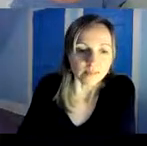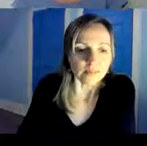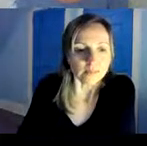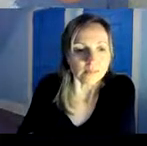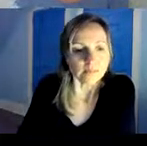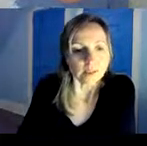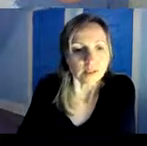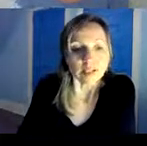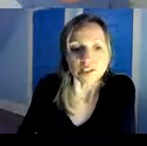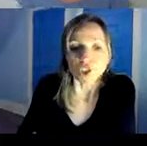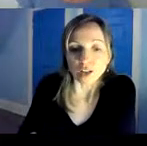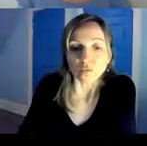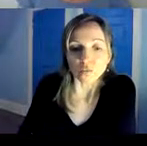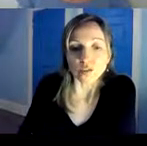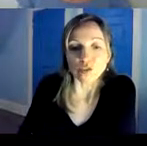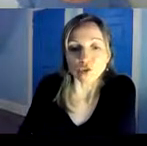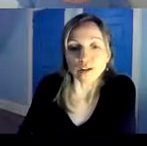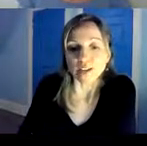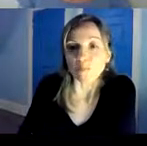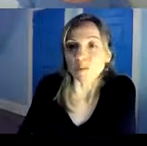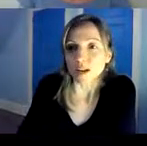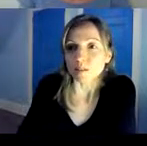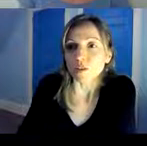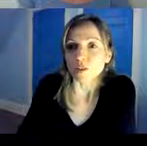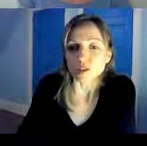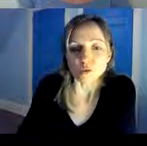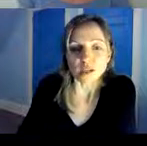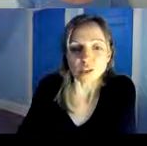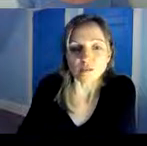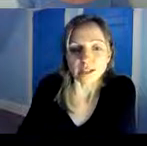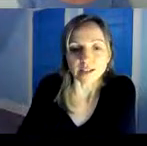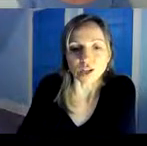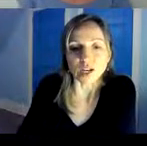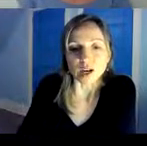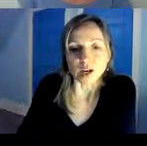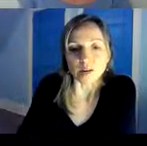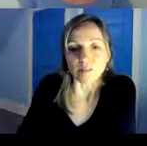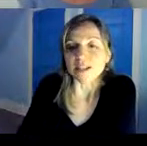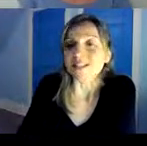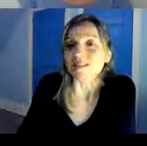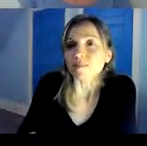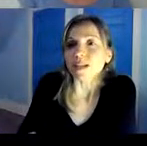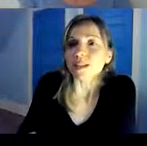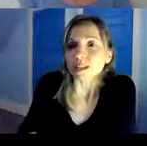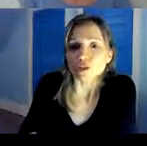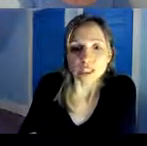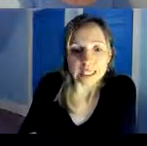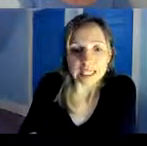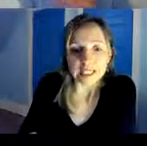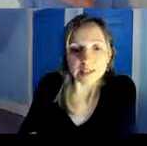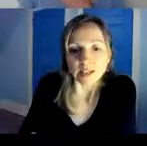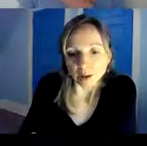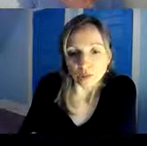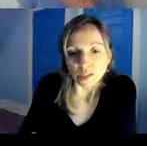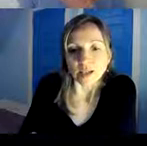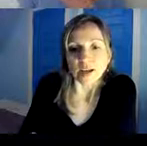ivy, it has shallow roots and strong stems, and you can use that to your advantage. It makes it easier to dig